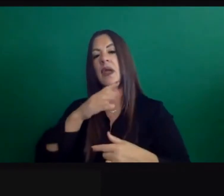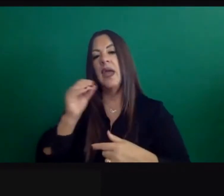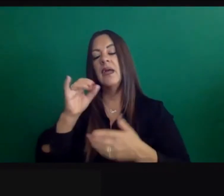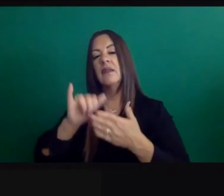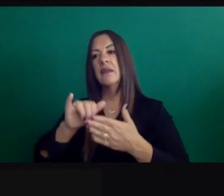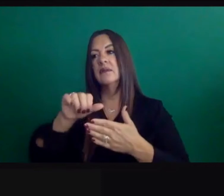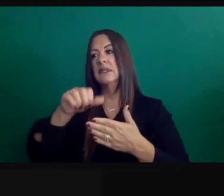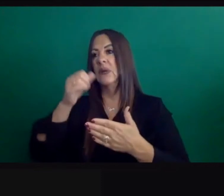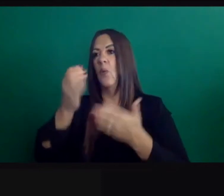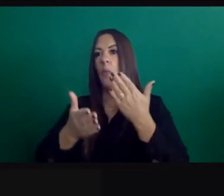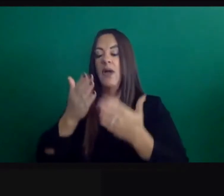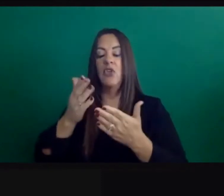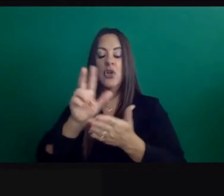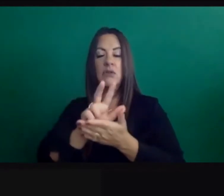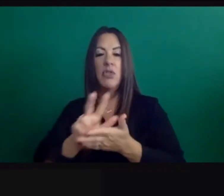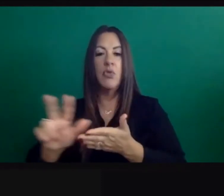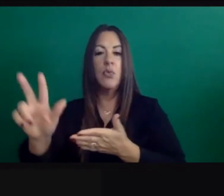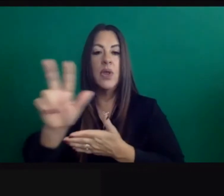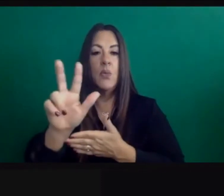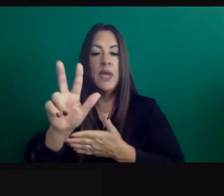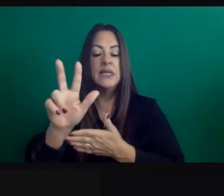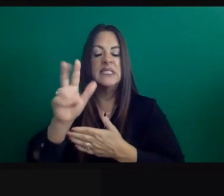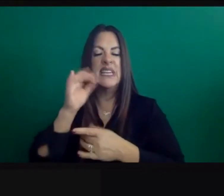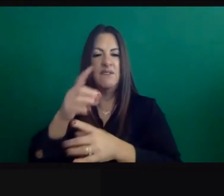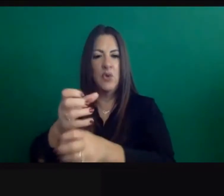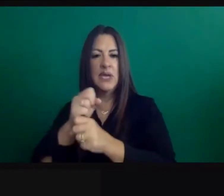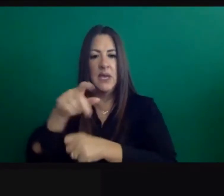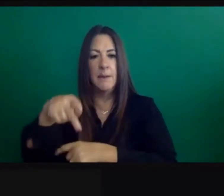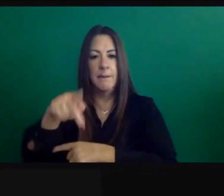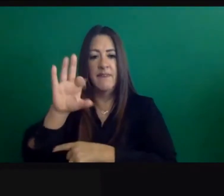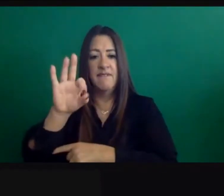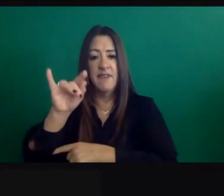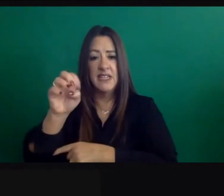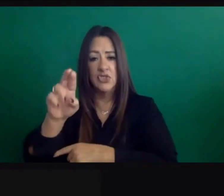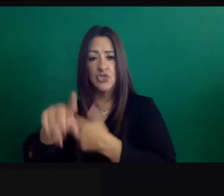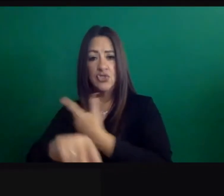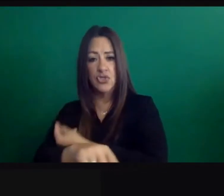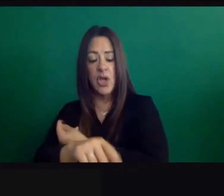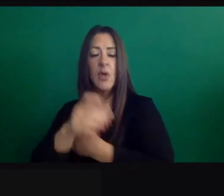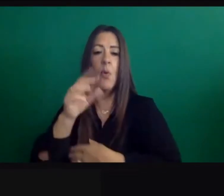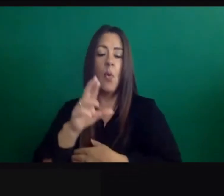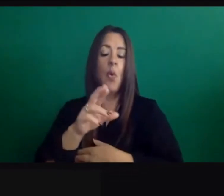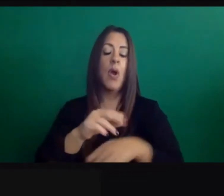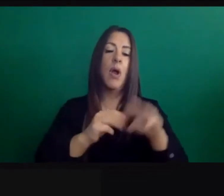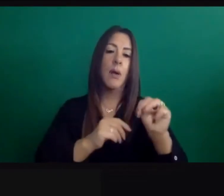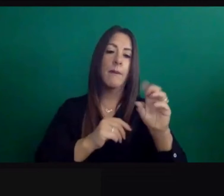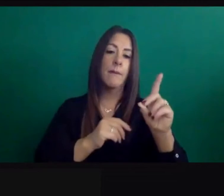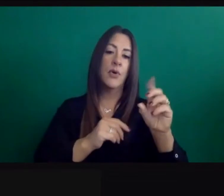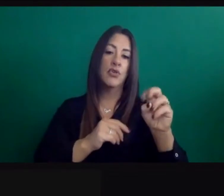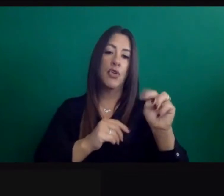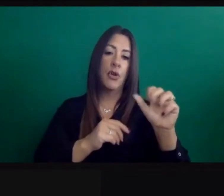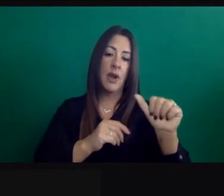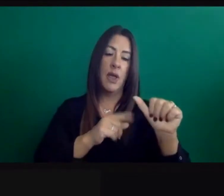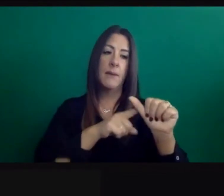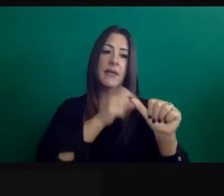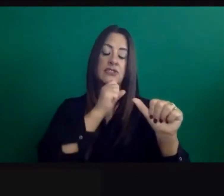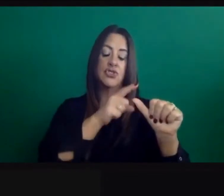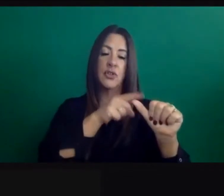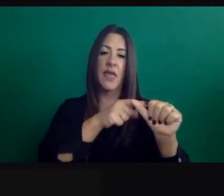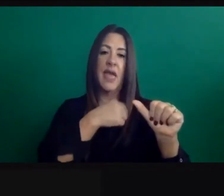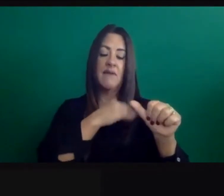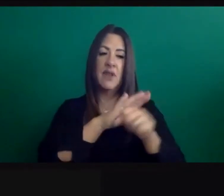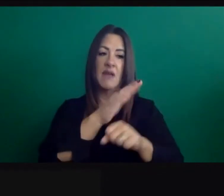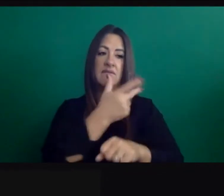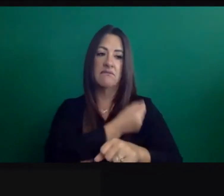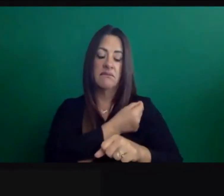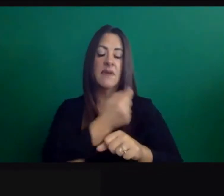whether it's 3 weeks after the Pfizer or 4 weeks after Moderna, to make sure we have supply there. Then there's a